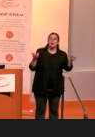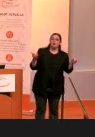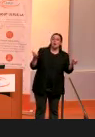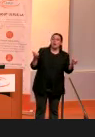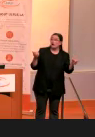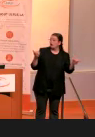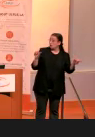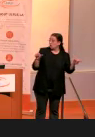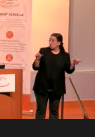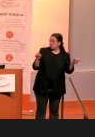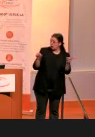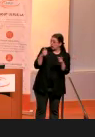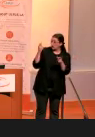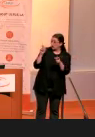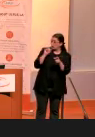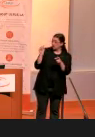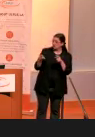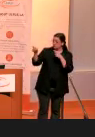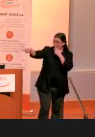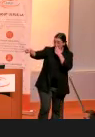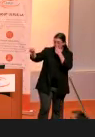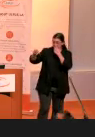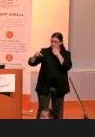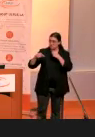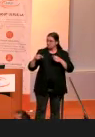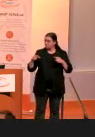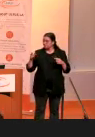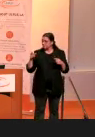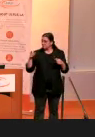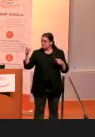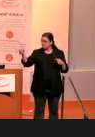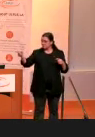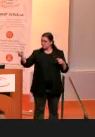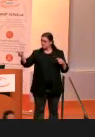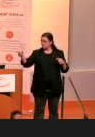these questions? I had a feeling someone might. Nicole. Someone.